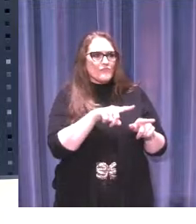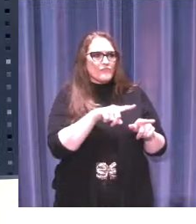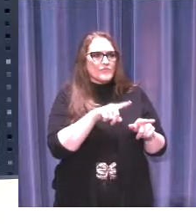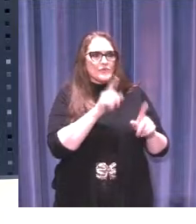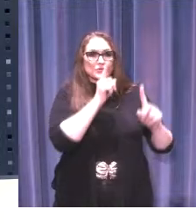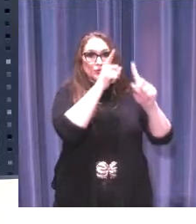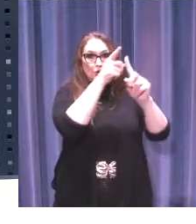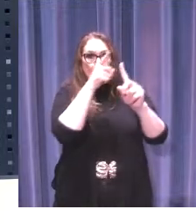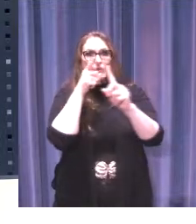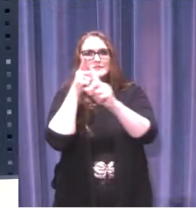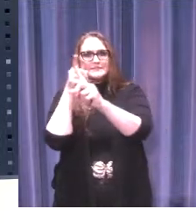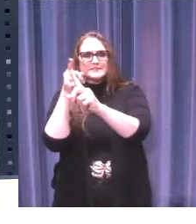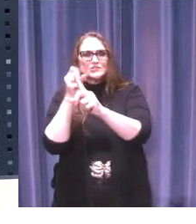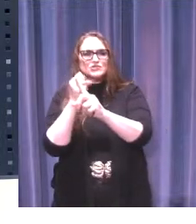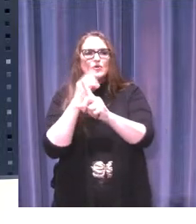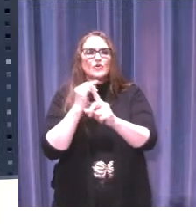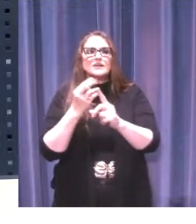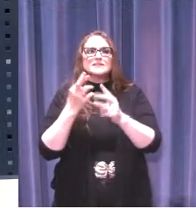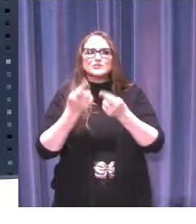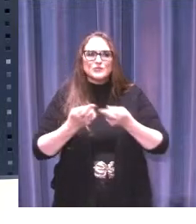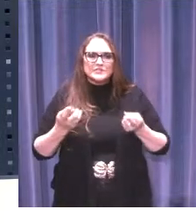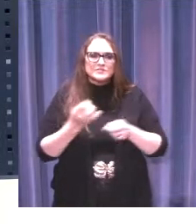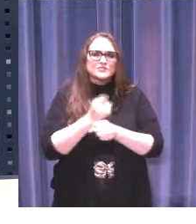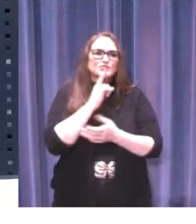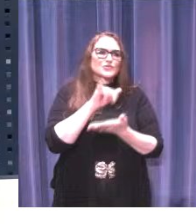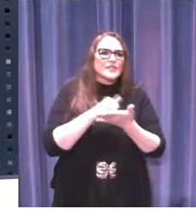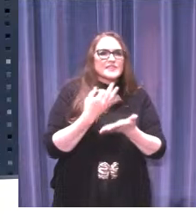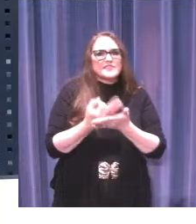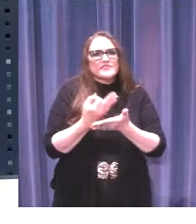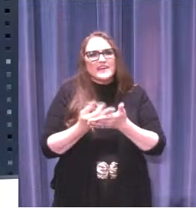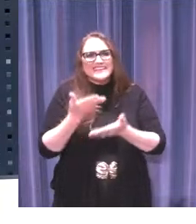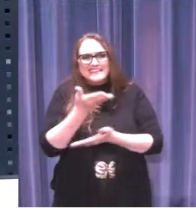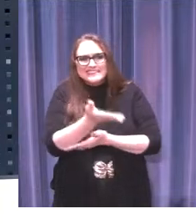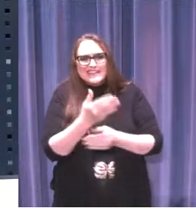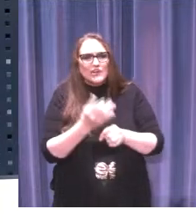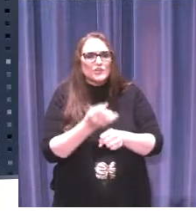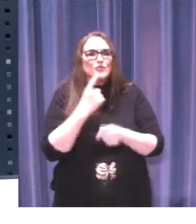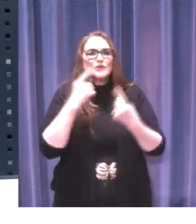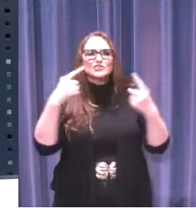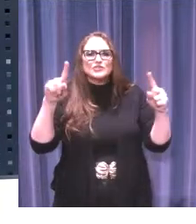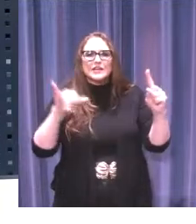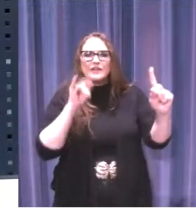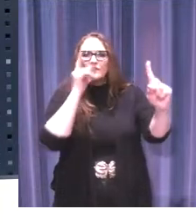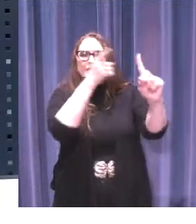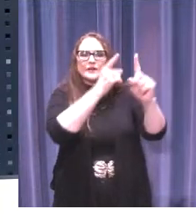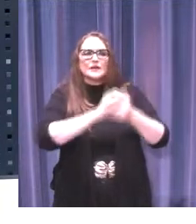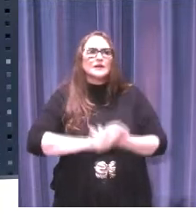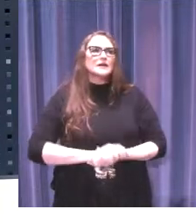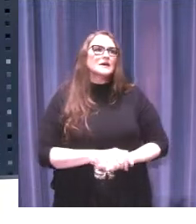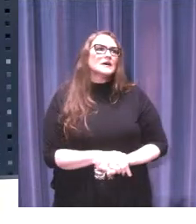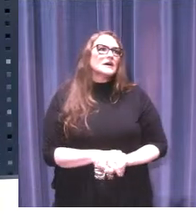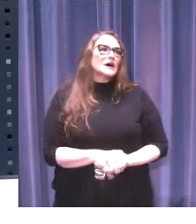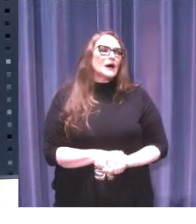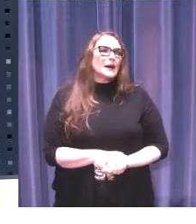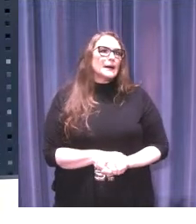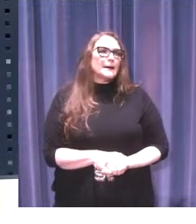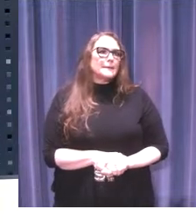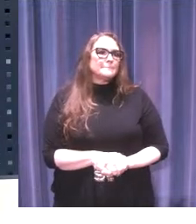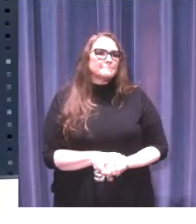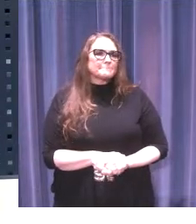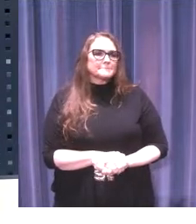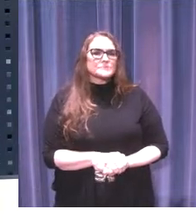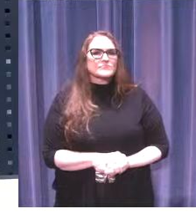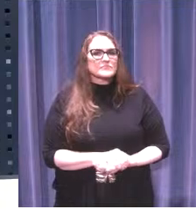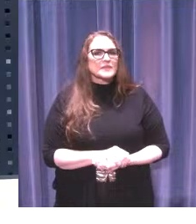goals, so it's the resources and ensuring that the funding is there in order to achieve those is